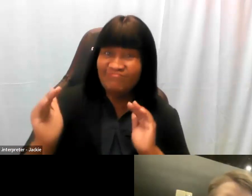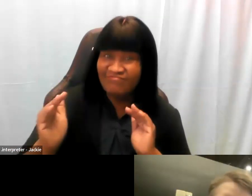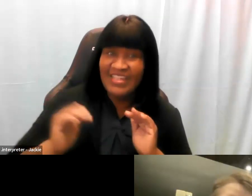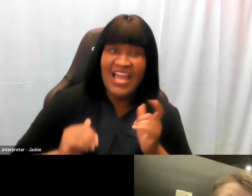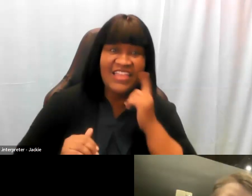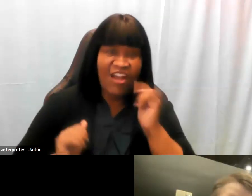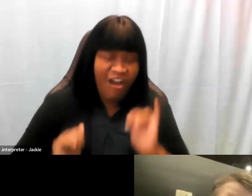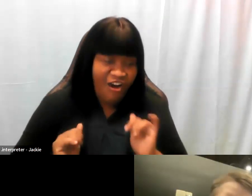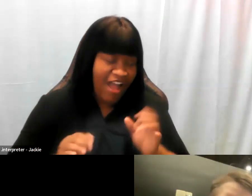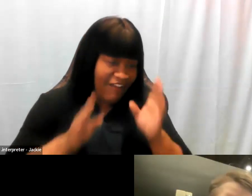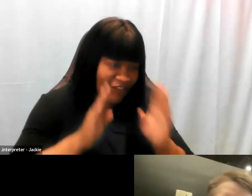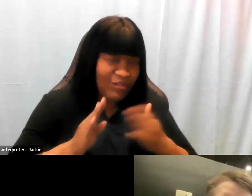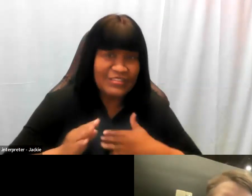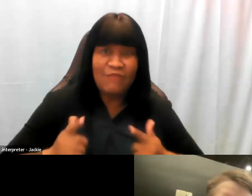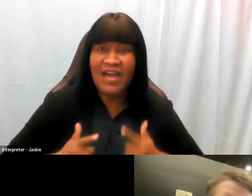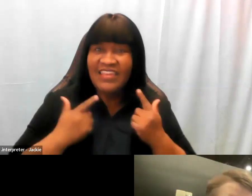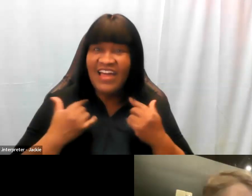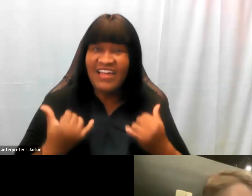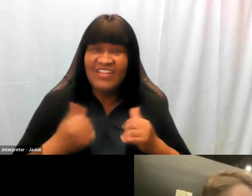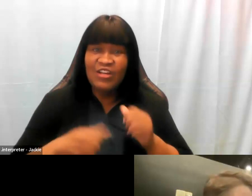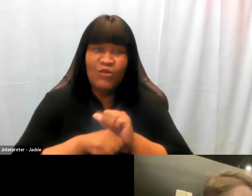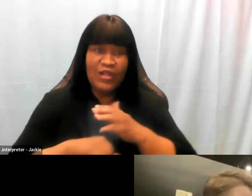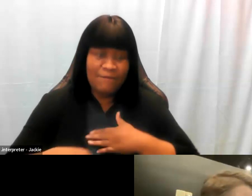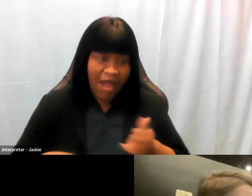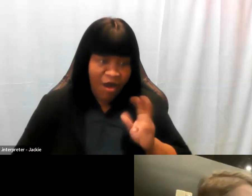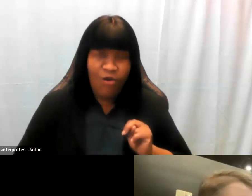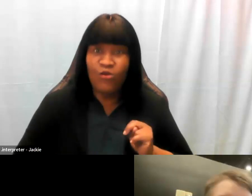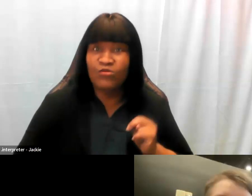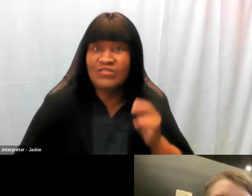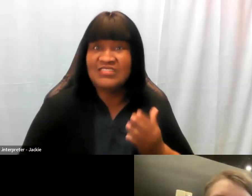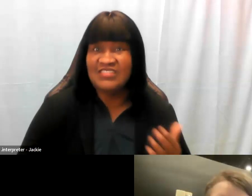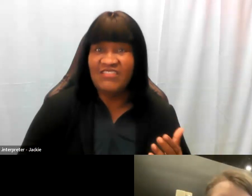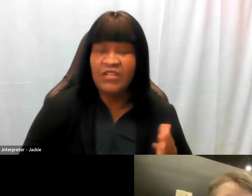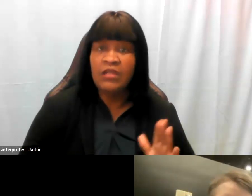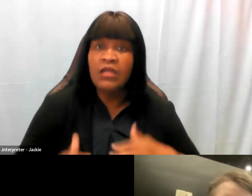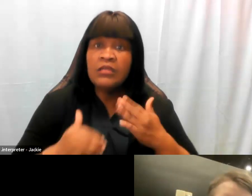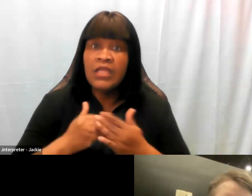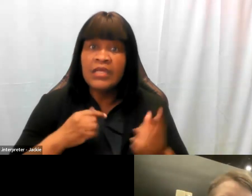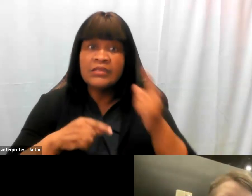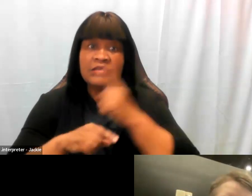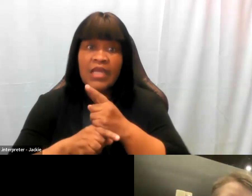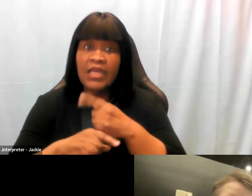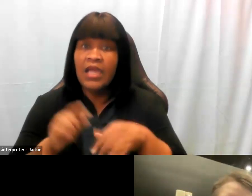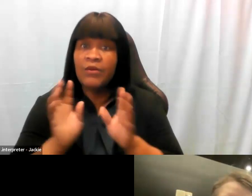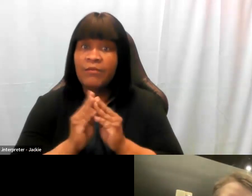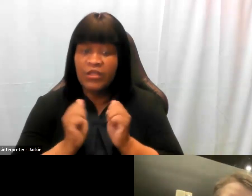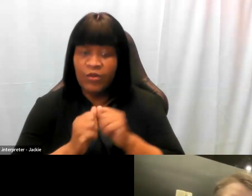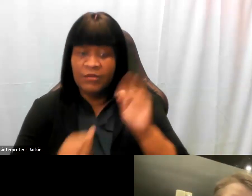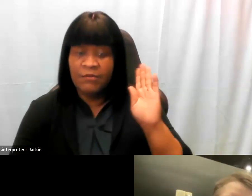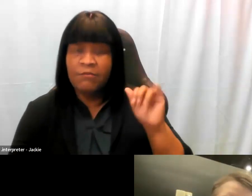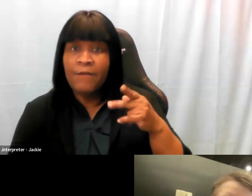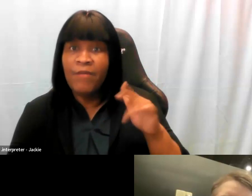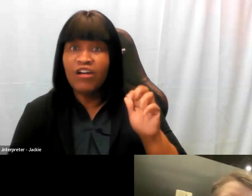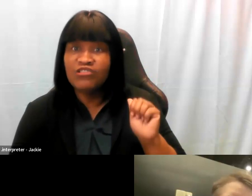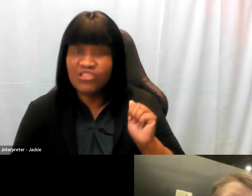I can focus on my life and try to work on dealing with my stuff. And then the next day I was on a meeting with Vipasha and planning our